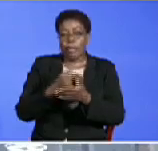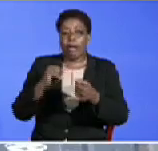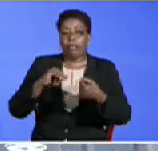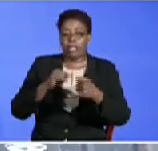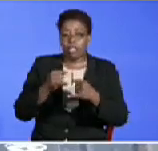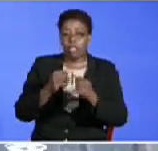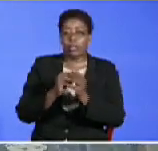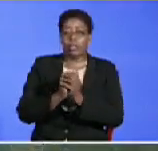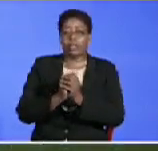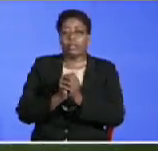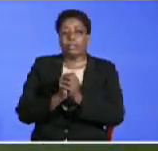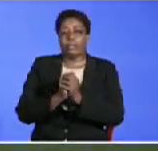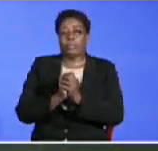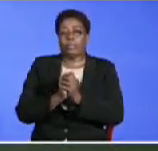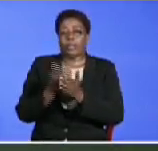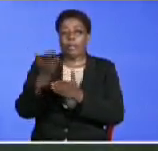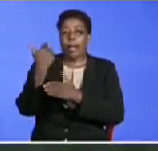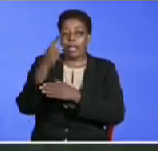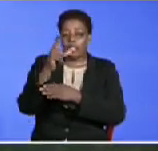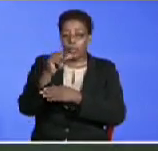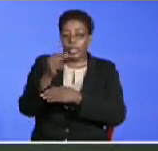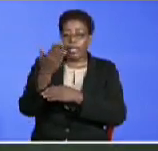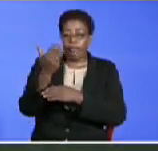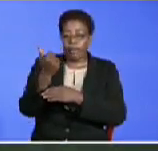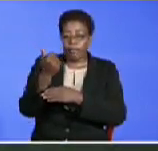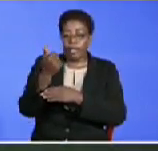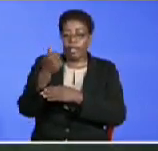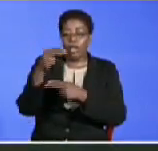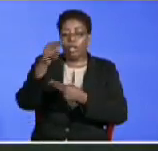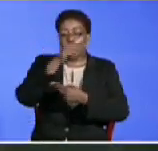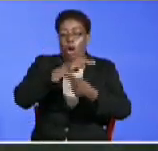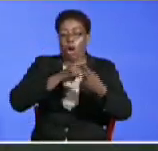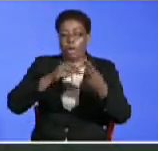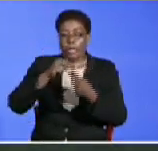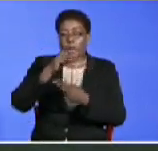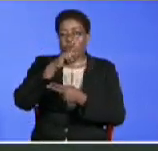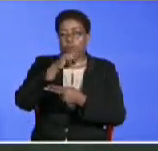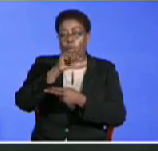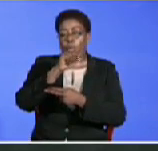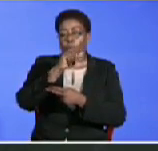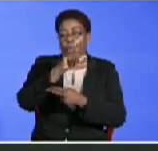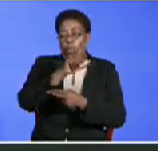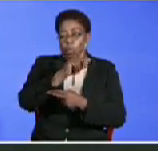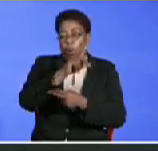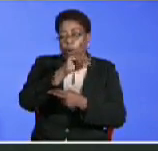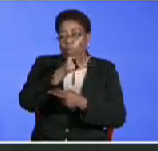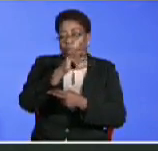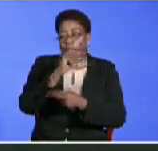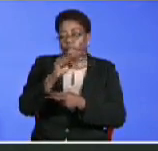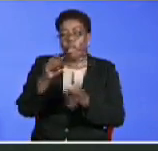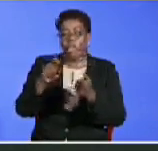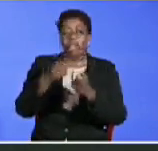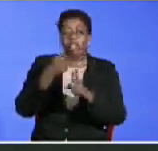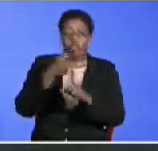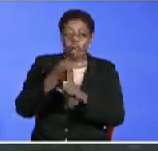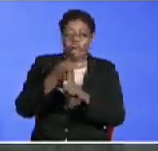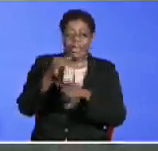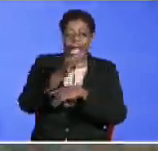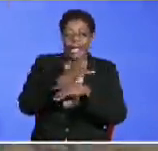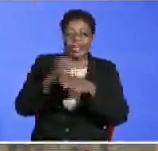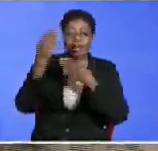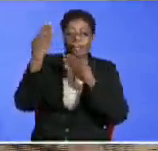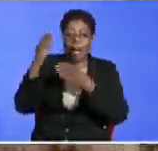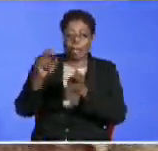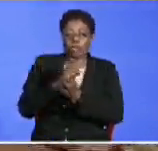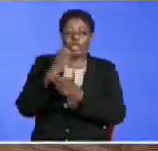reports. In 2015, Hurricane Joaquin struck islands in the southern Bahamas, destroying many homes and other